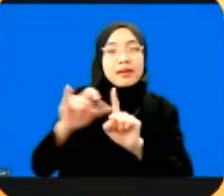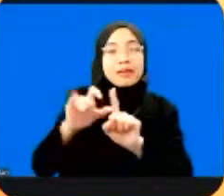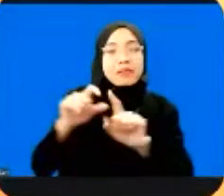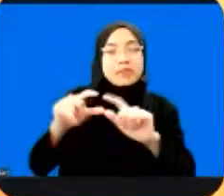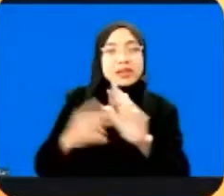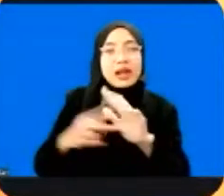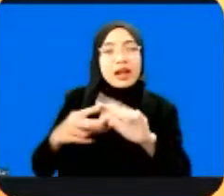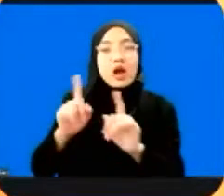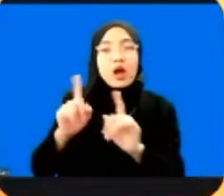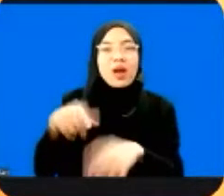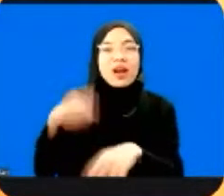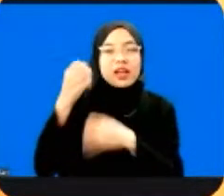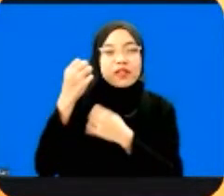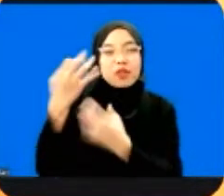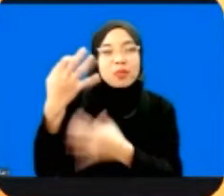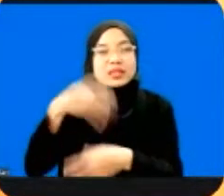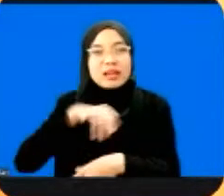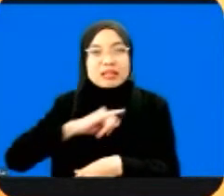But that is